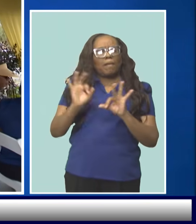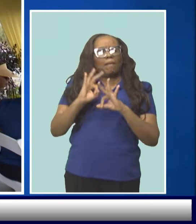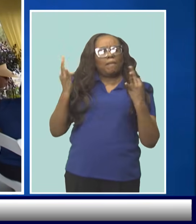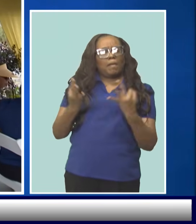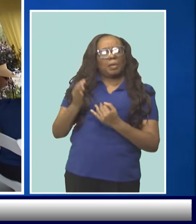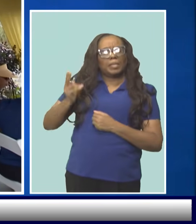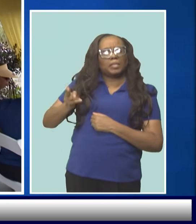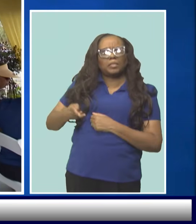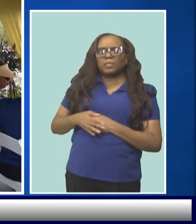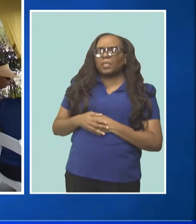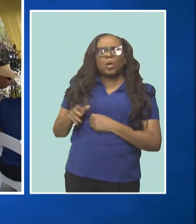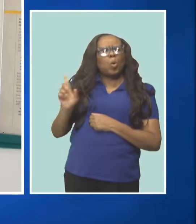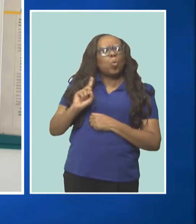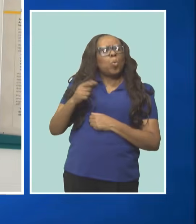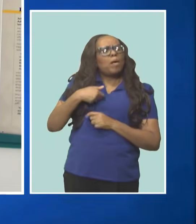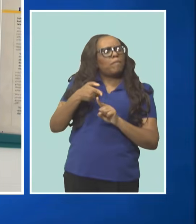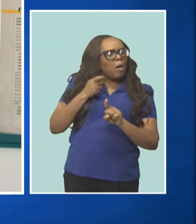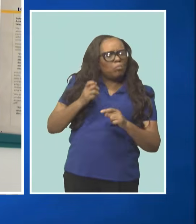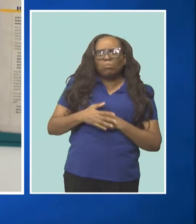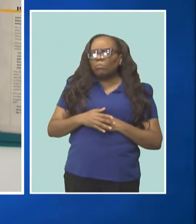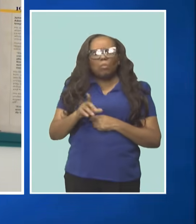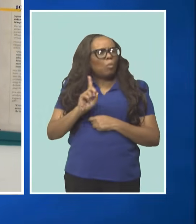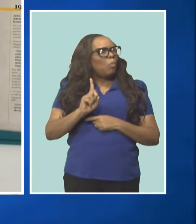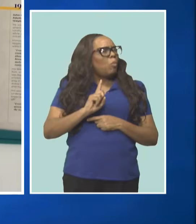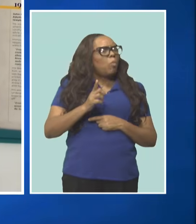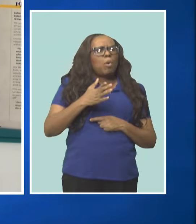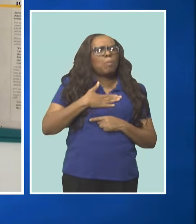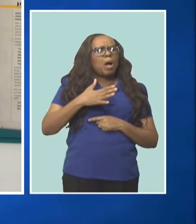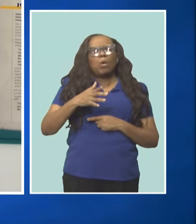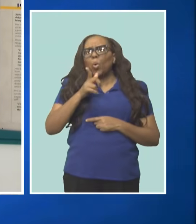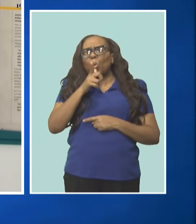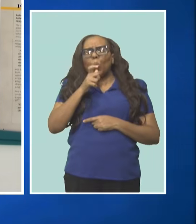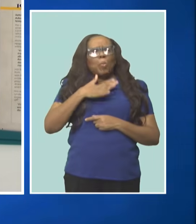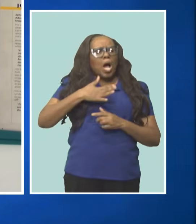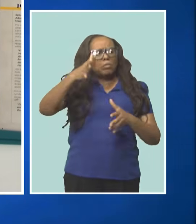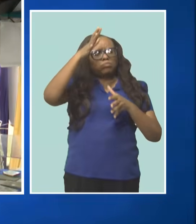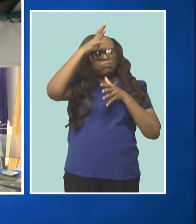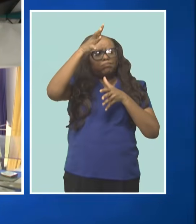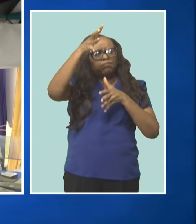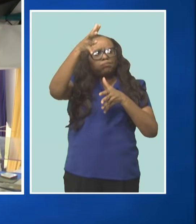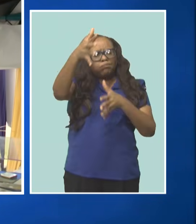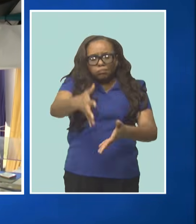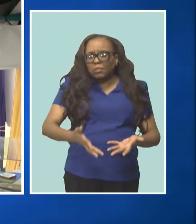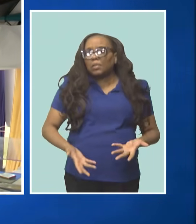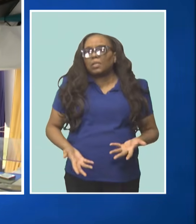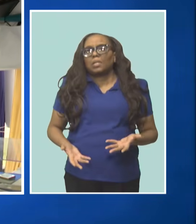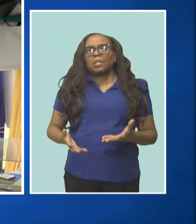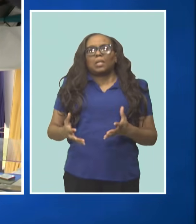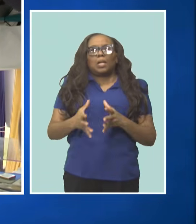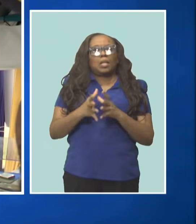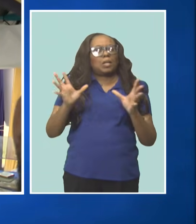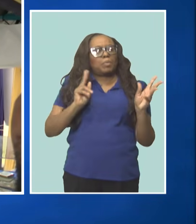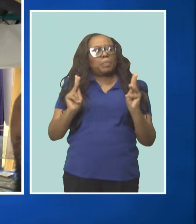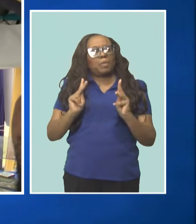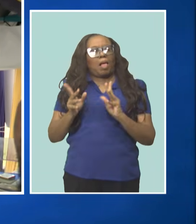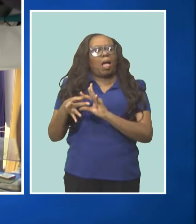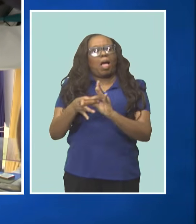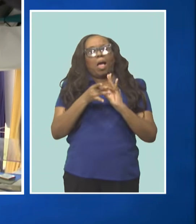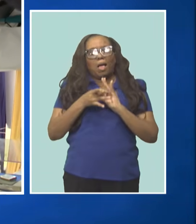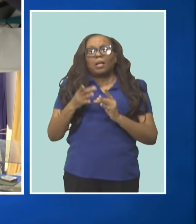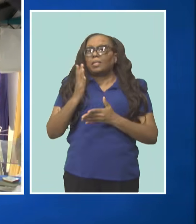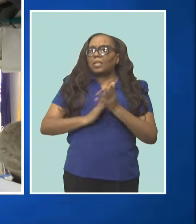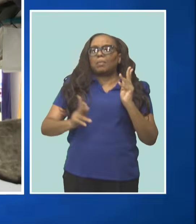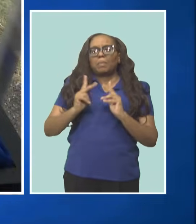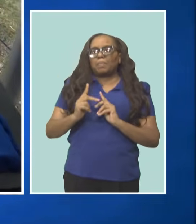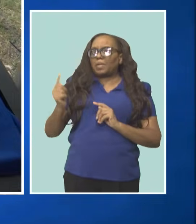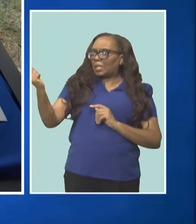their families are and so on. And I personally believe that everybody is related. So we find that people are coming in and saying they want to trace their